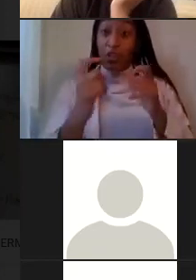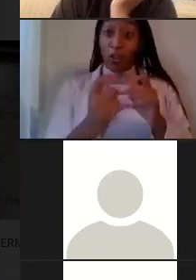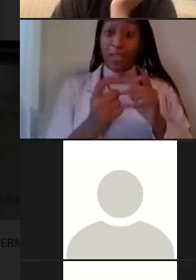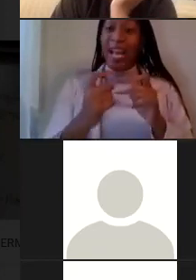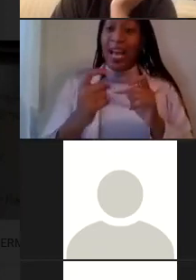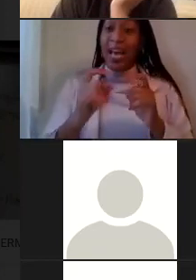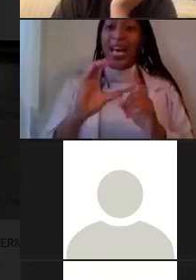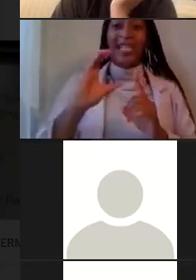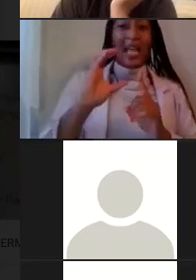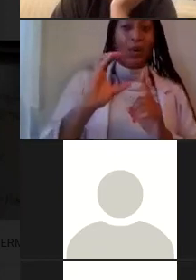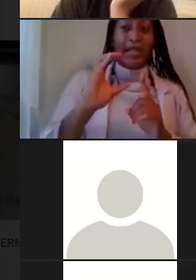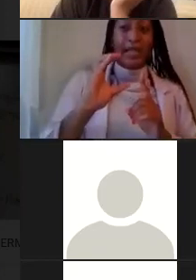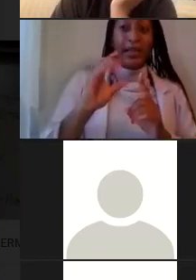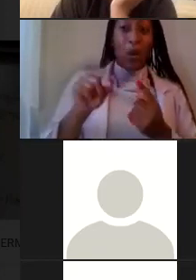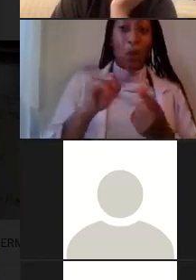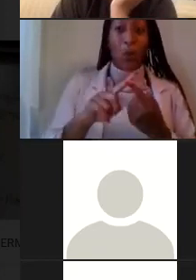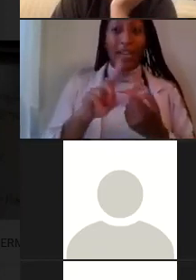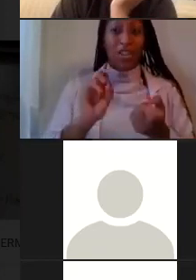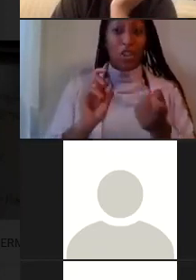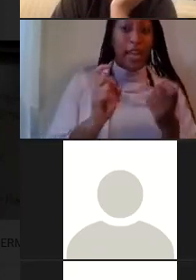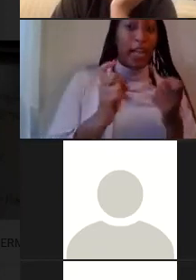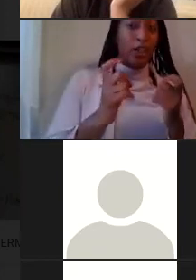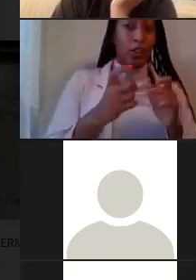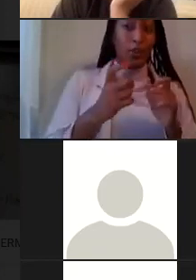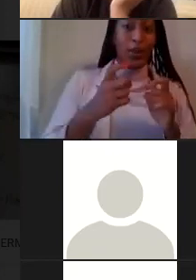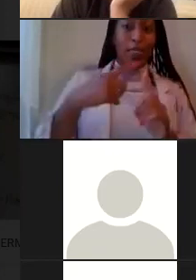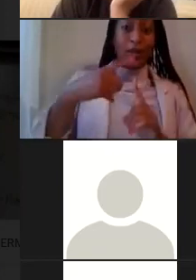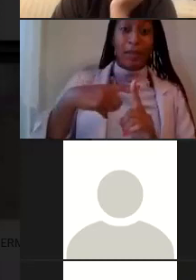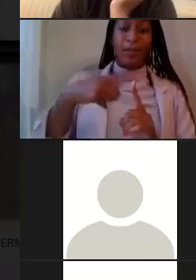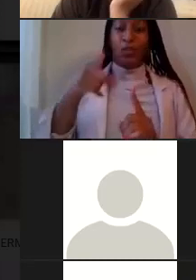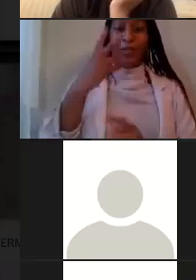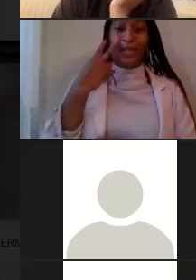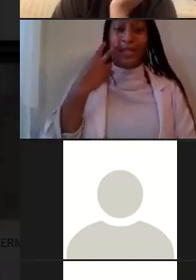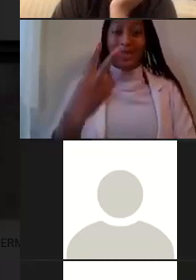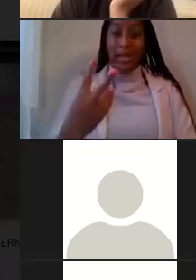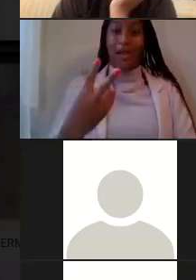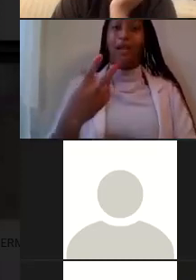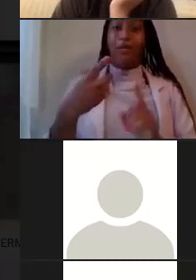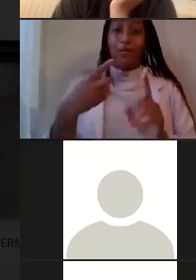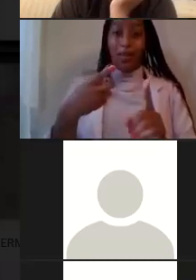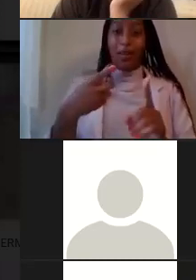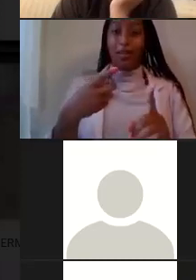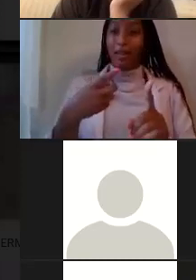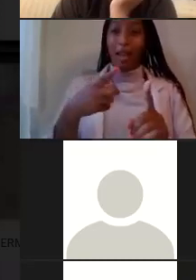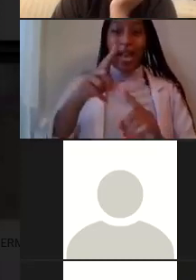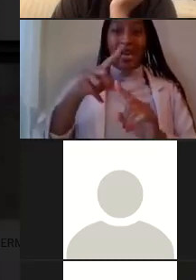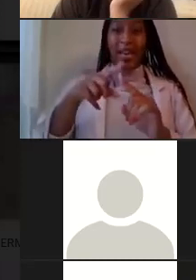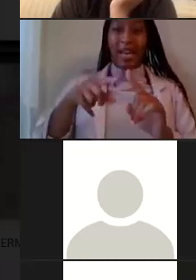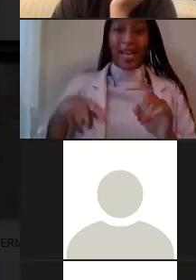formula? The whole formula goes to 0. That's why I can't use it when there's a phase